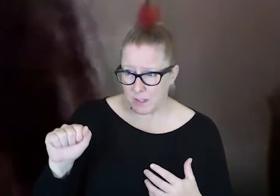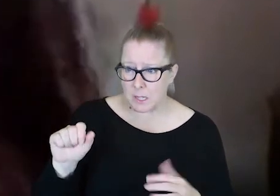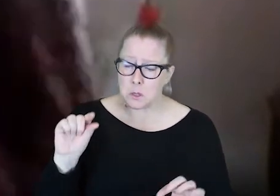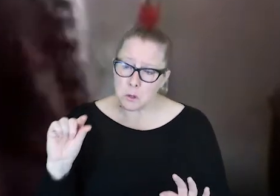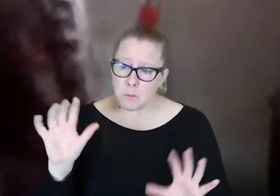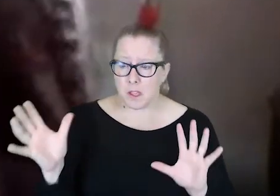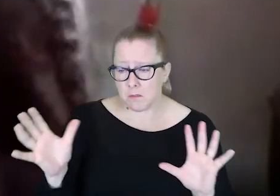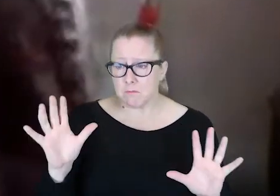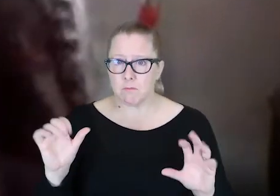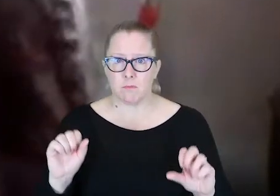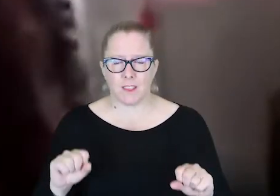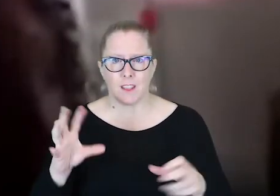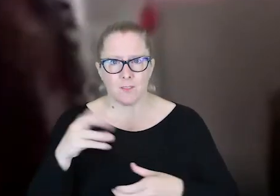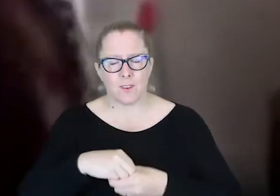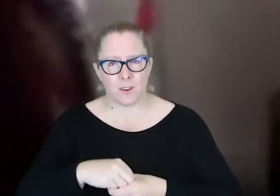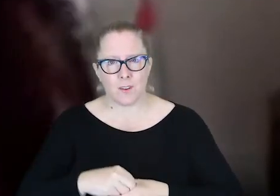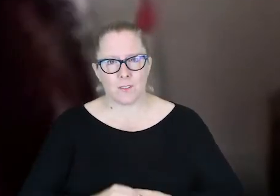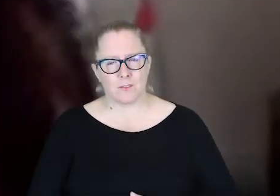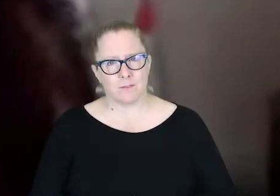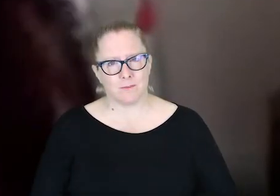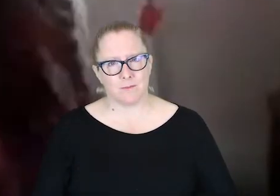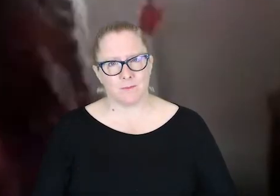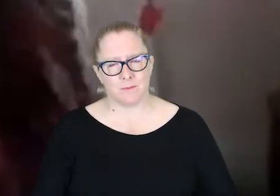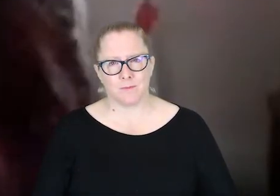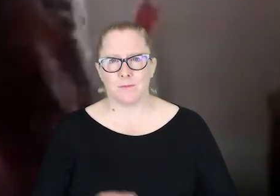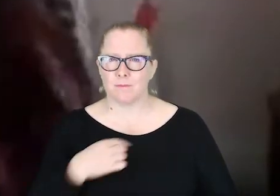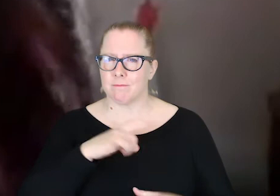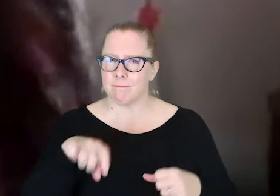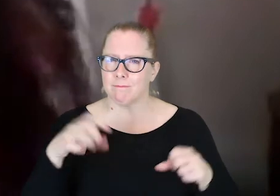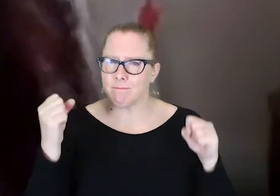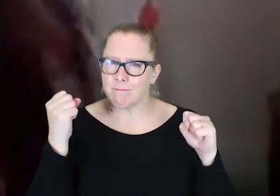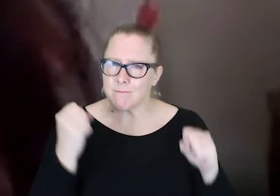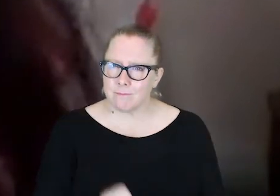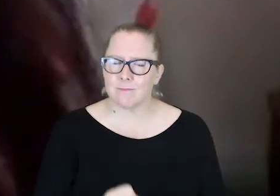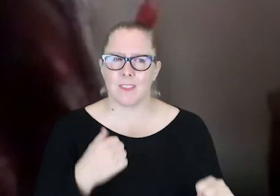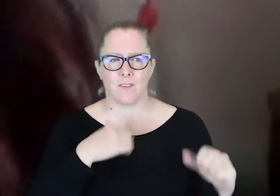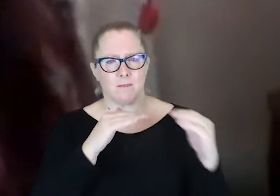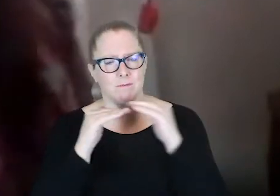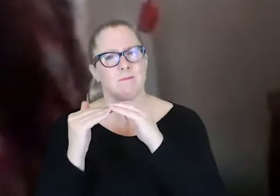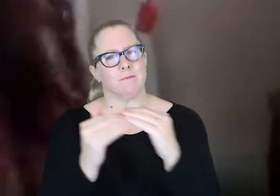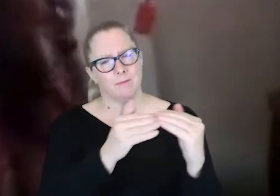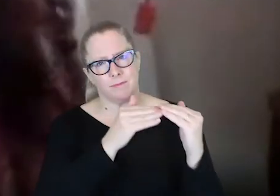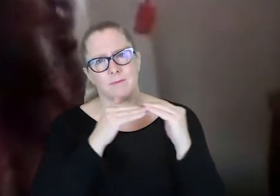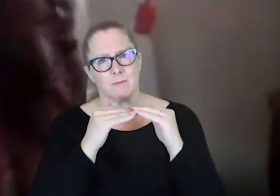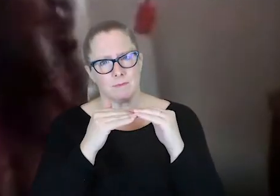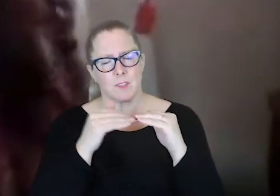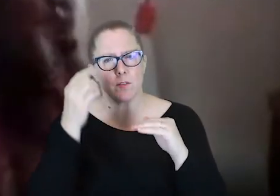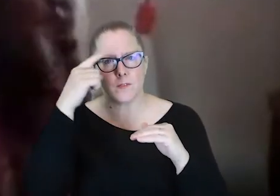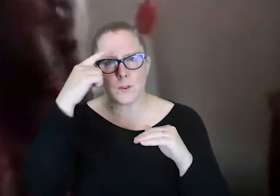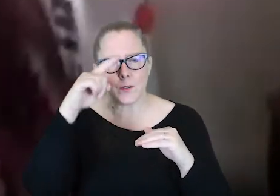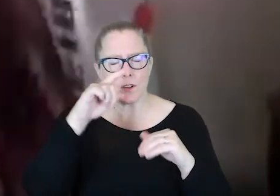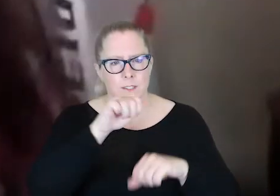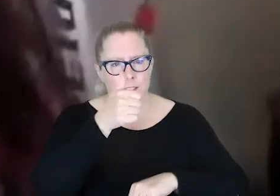have minor disabilities or minor discrimination, they can automatically incorporate. So we need to create